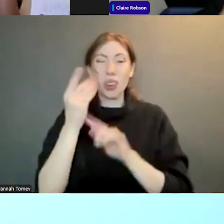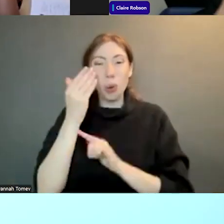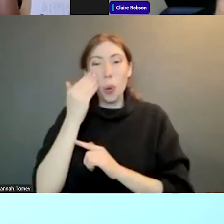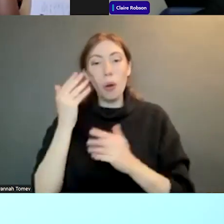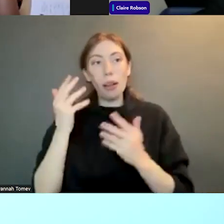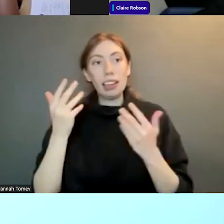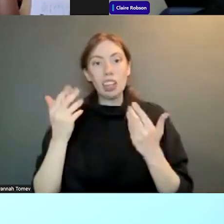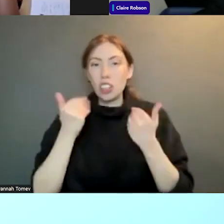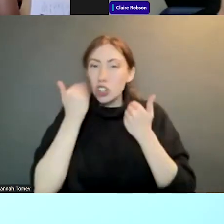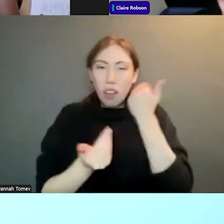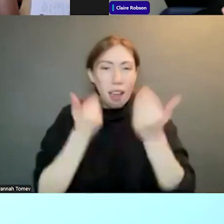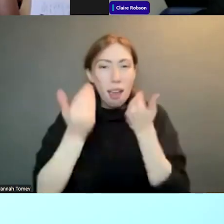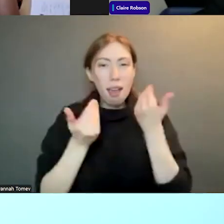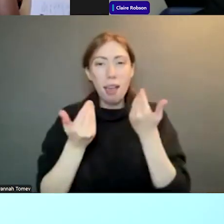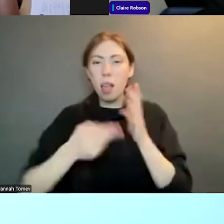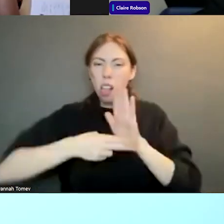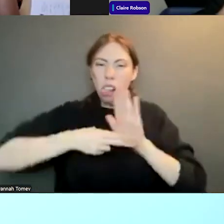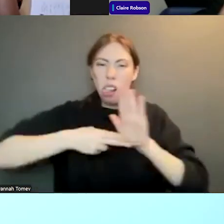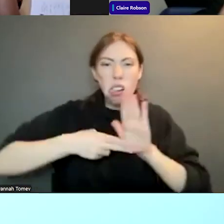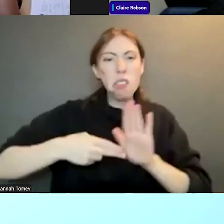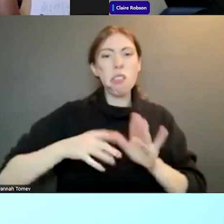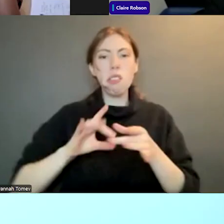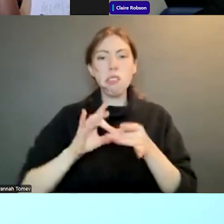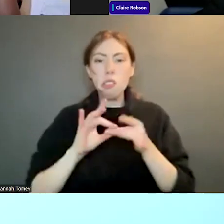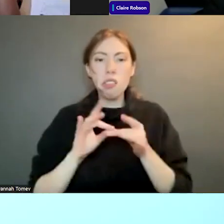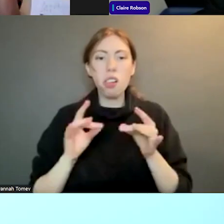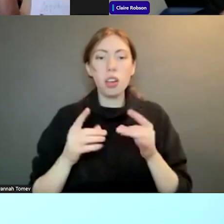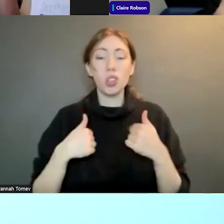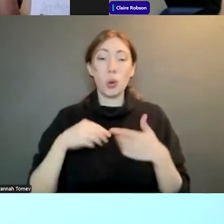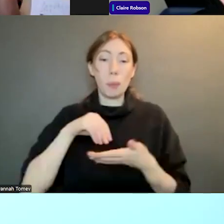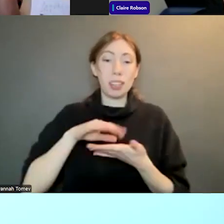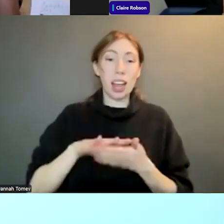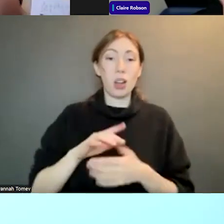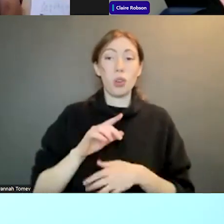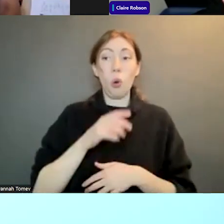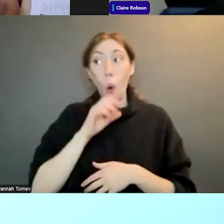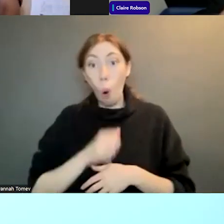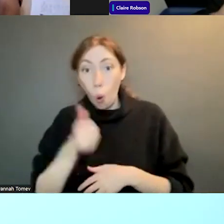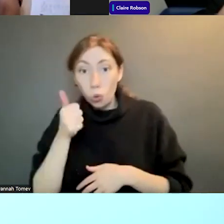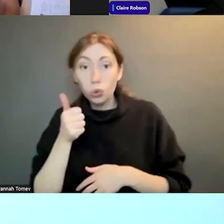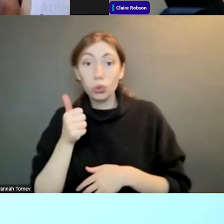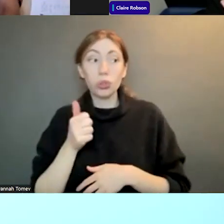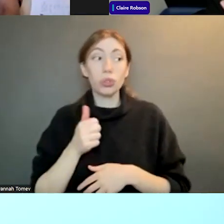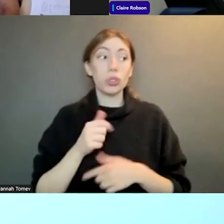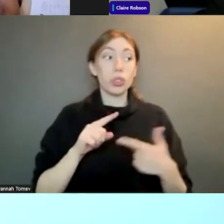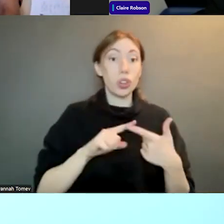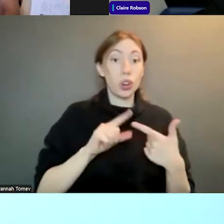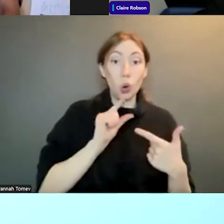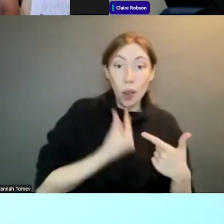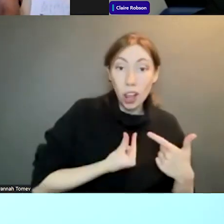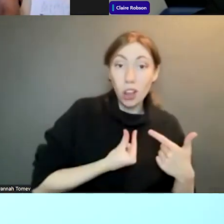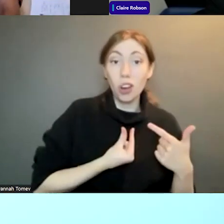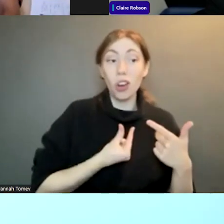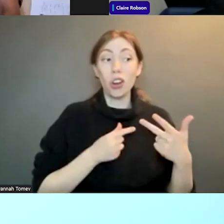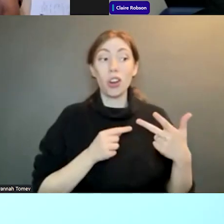you know, you want to put old, you want to put queer, and then you want to put racialized others or